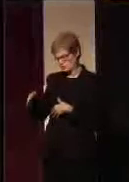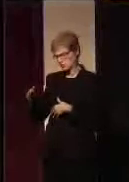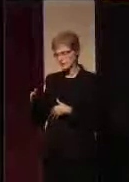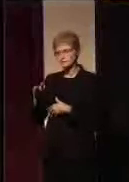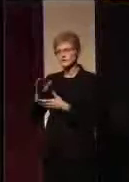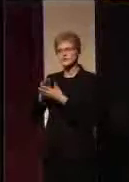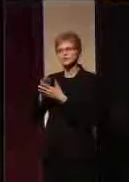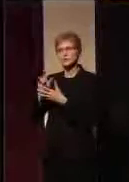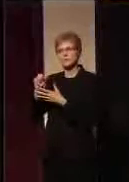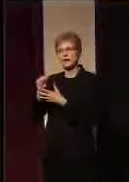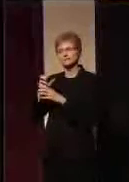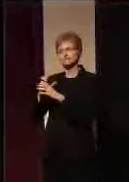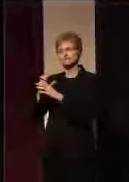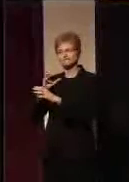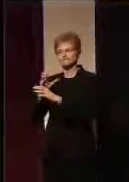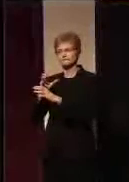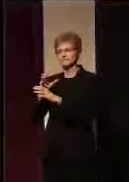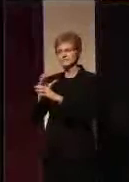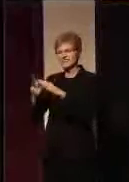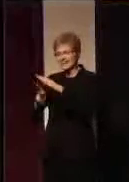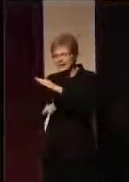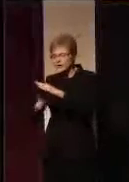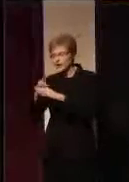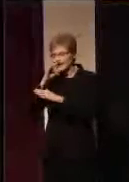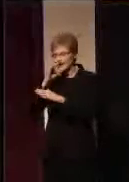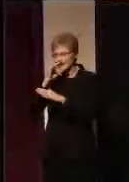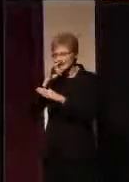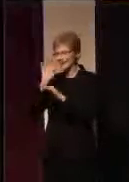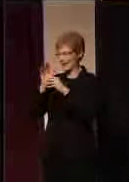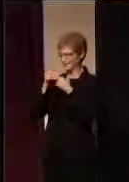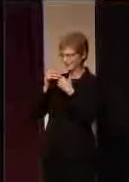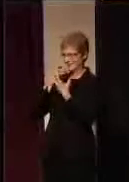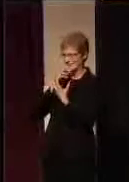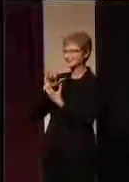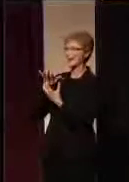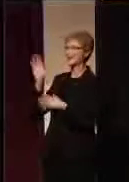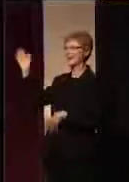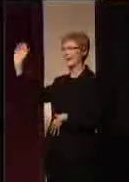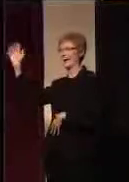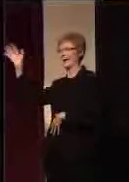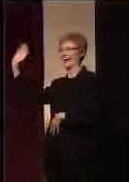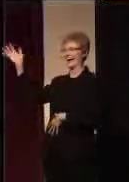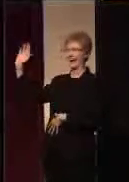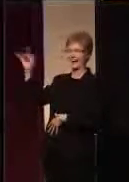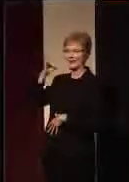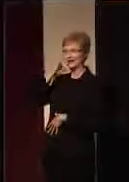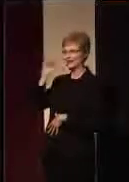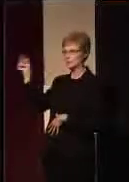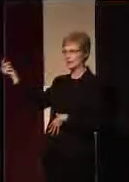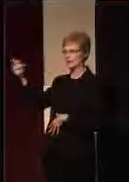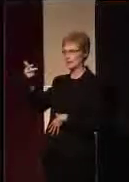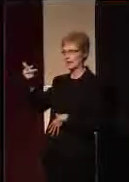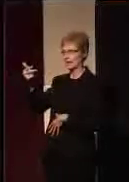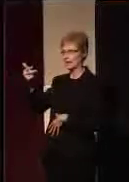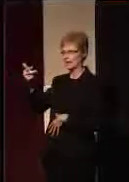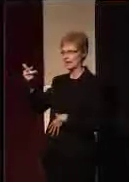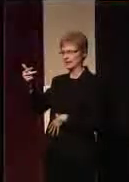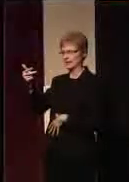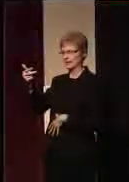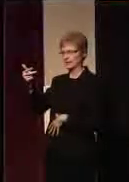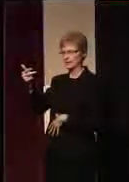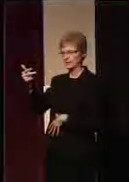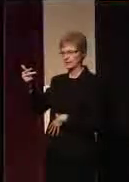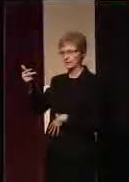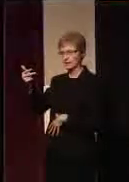with kindergartners on it. And I'm out there smiling like the Cheshire Cat, waving at all these kids. And out of the back of the bus, I hear, F